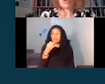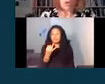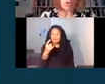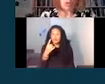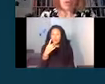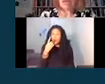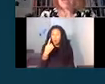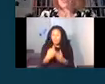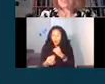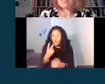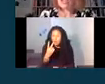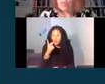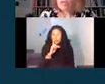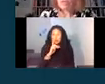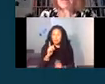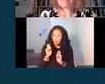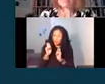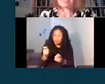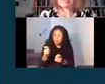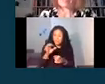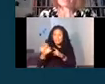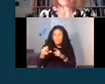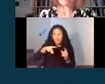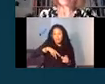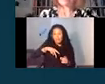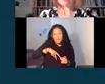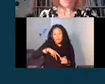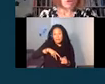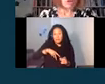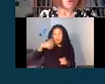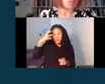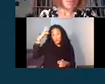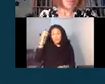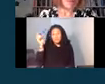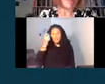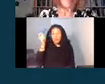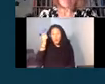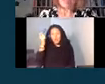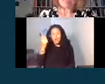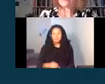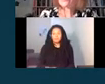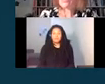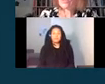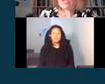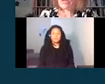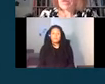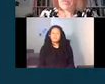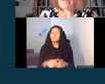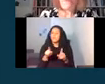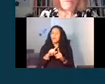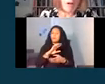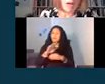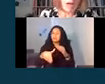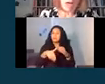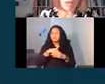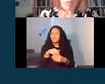only two women to win a special medal to celebrate Queen Victoria's Jubilee. She was also among